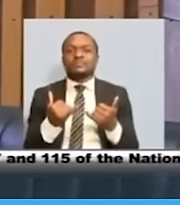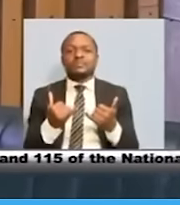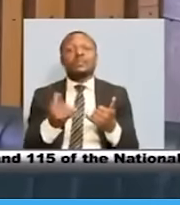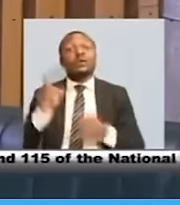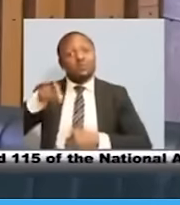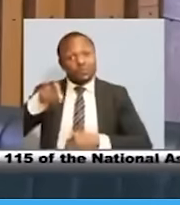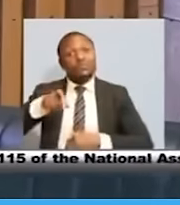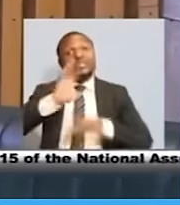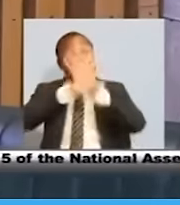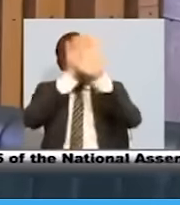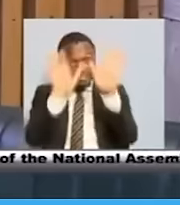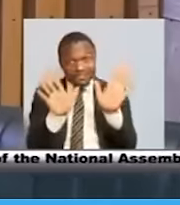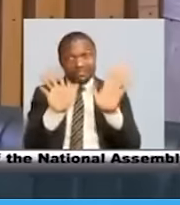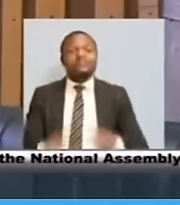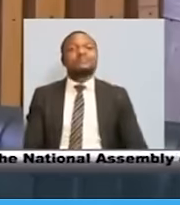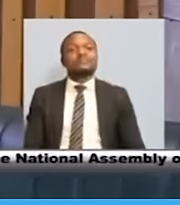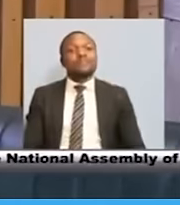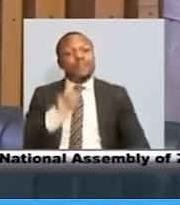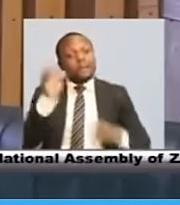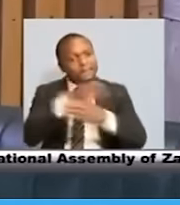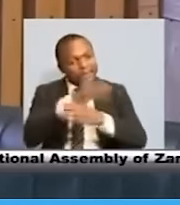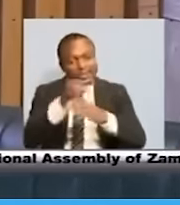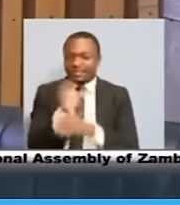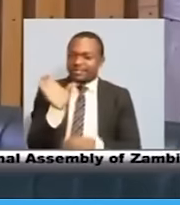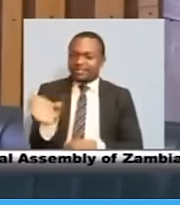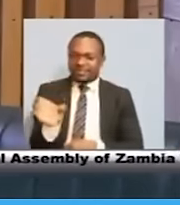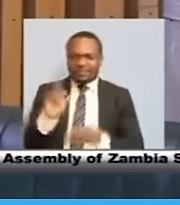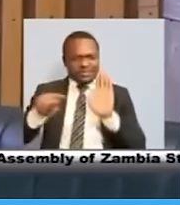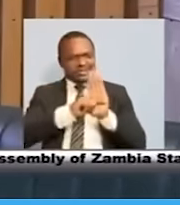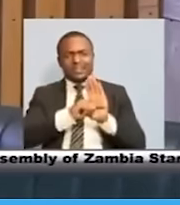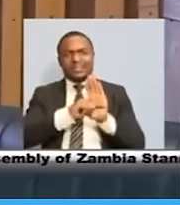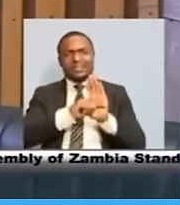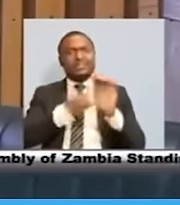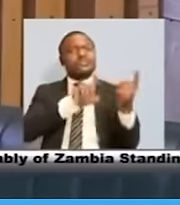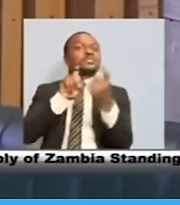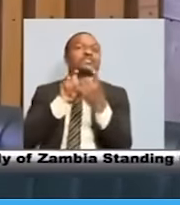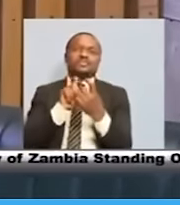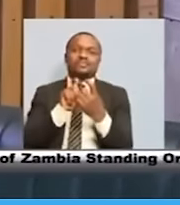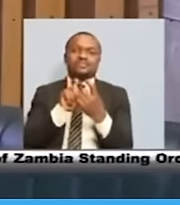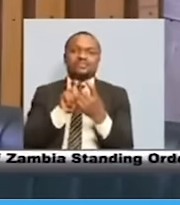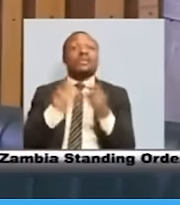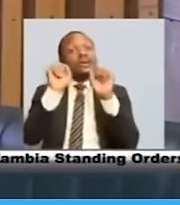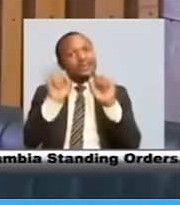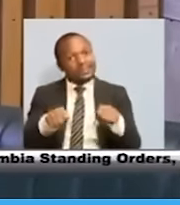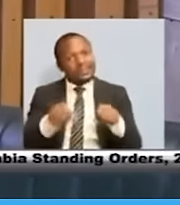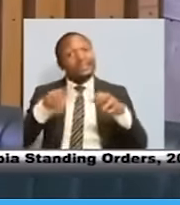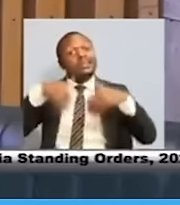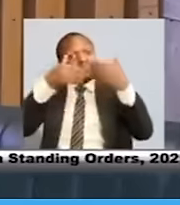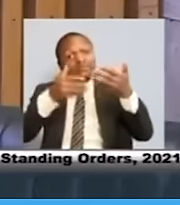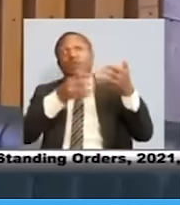we need clarity so that the business sector, which is negatively affected, can be given